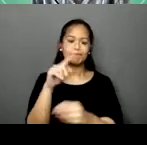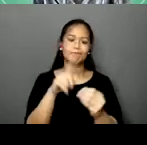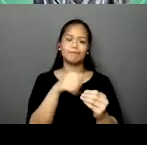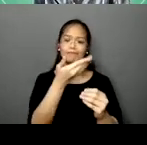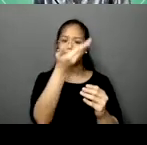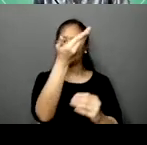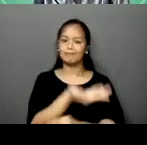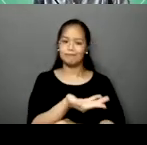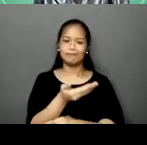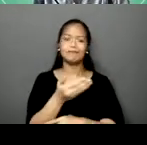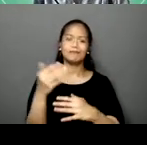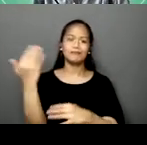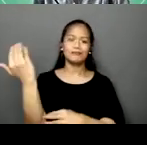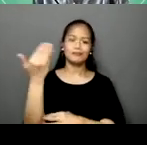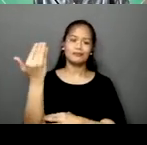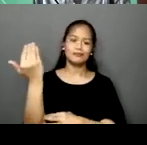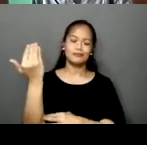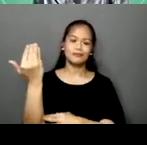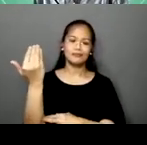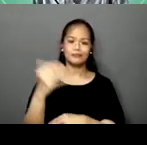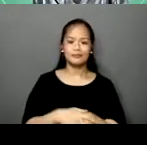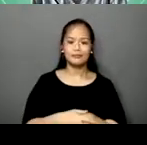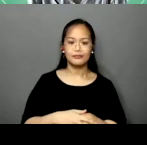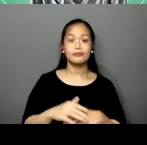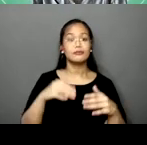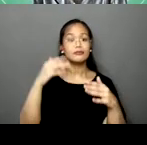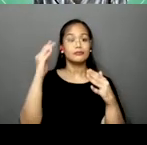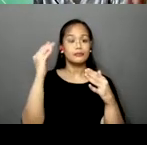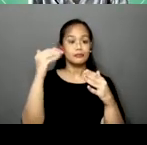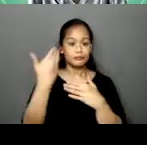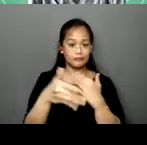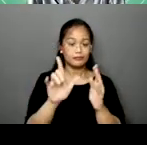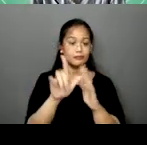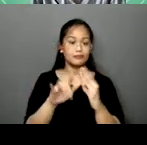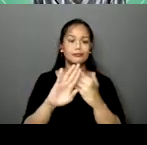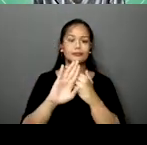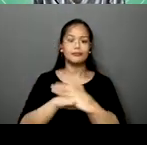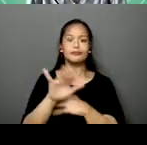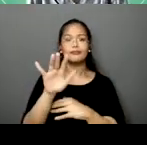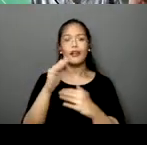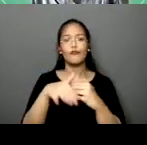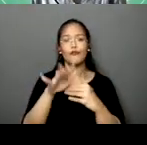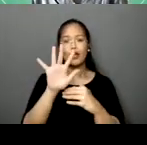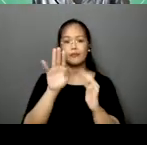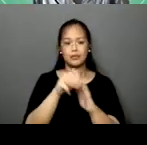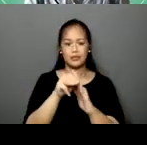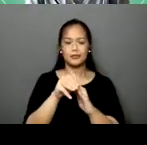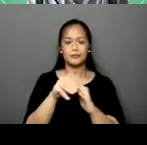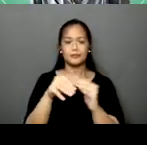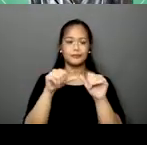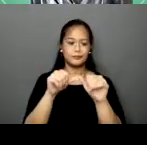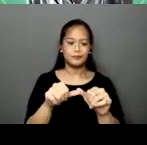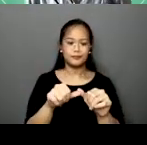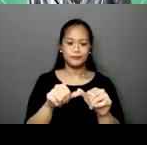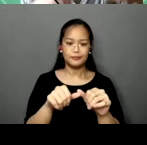learnings. And then we can reconvene after 5 minutes and we'll continue the next part. So the next section will be